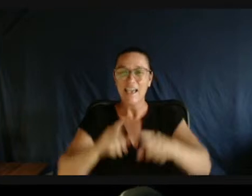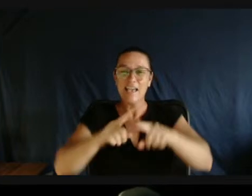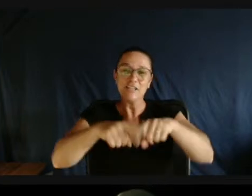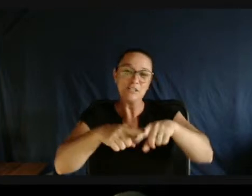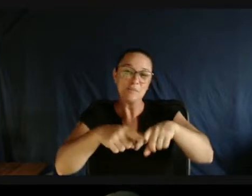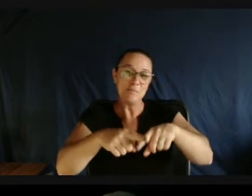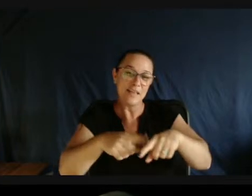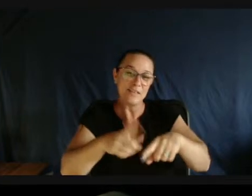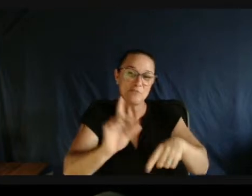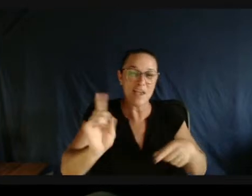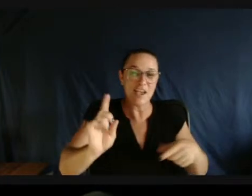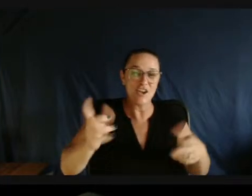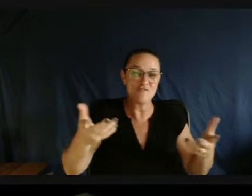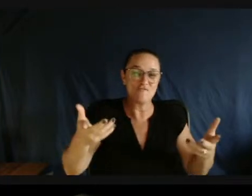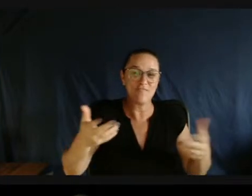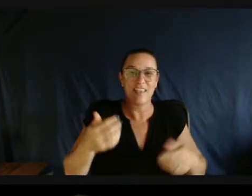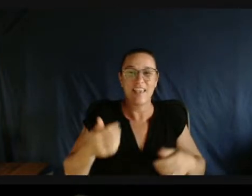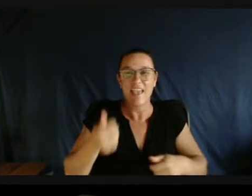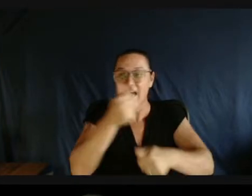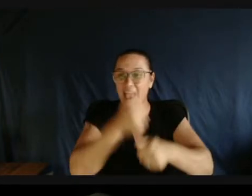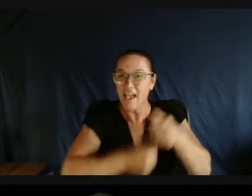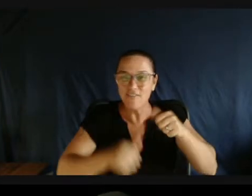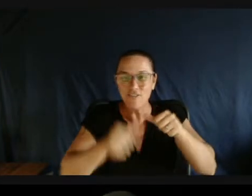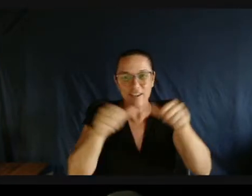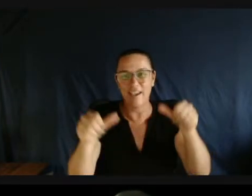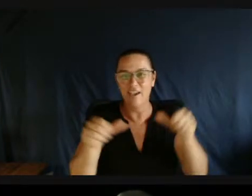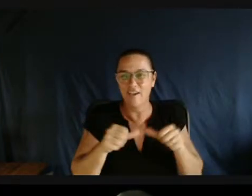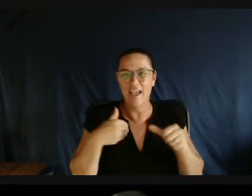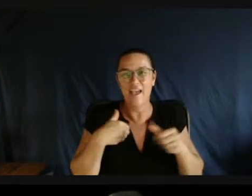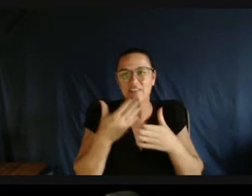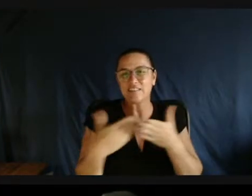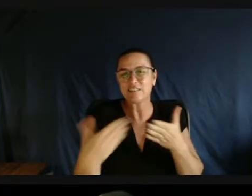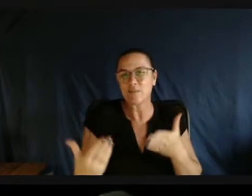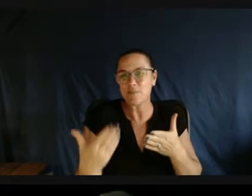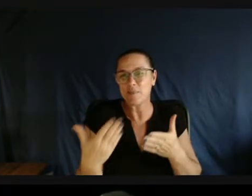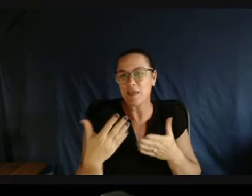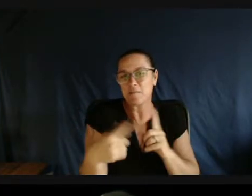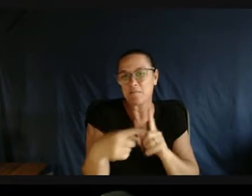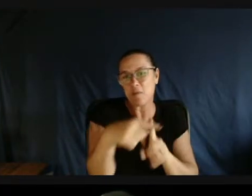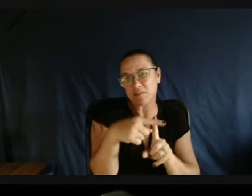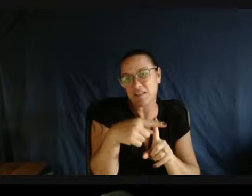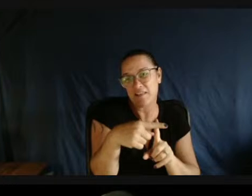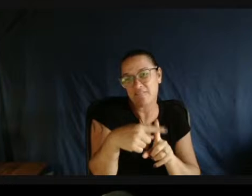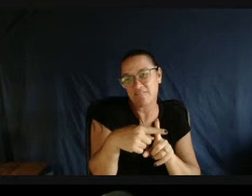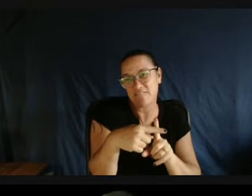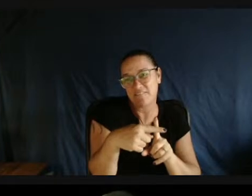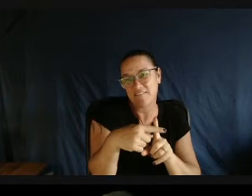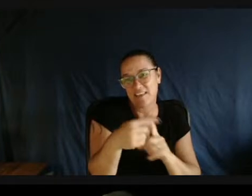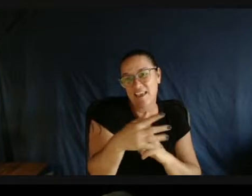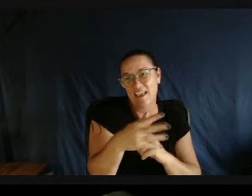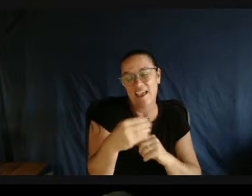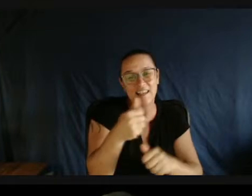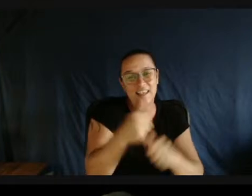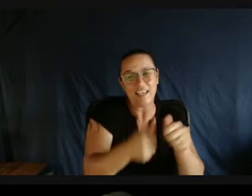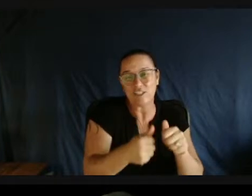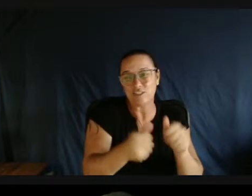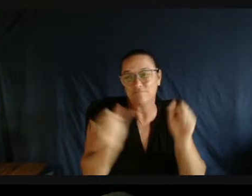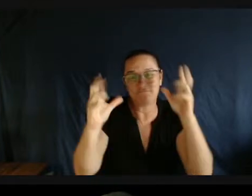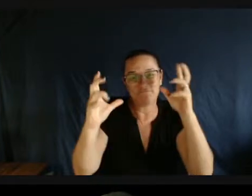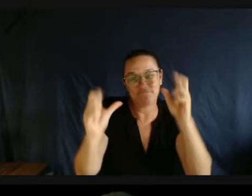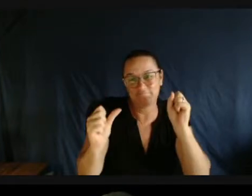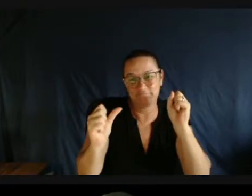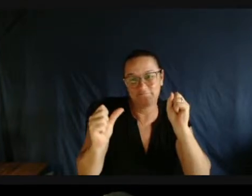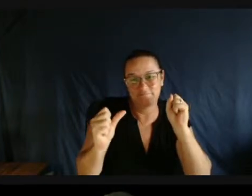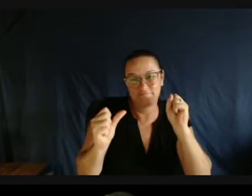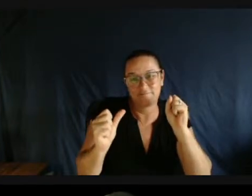you're at, honestly, because every viewing area has something good to offer and every view is fantastic. So